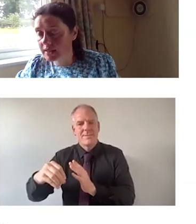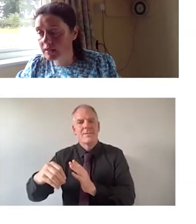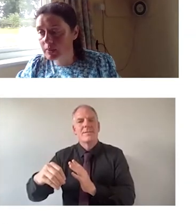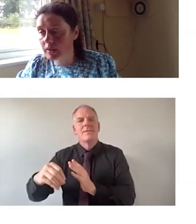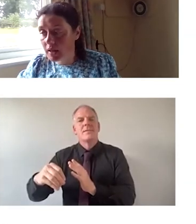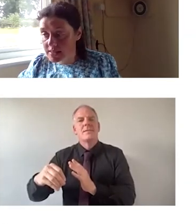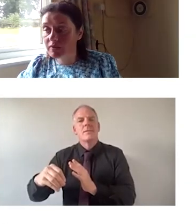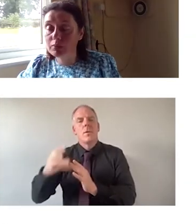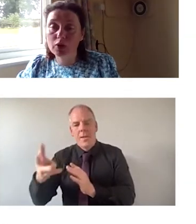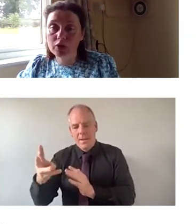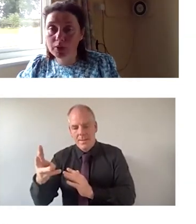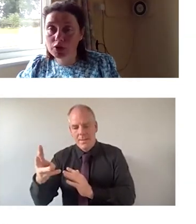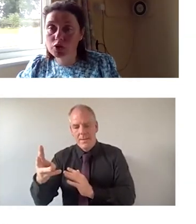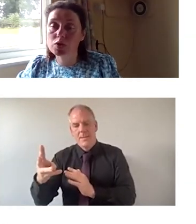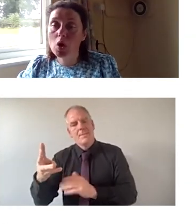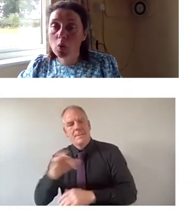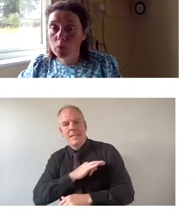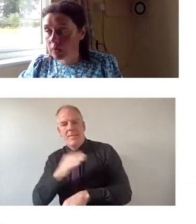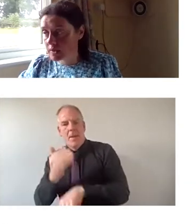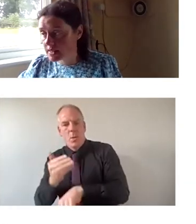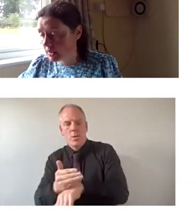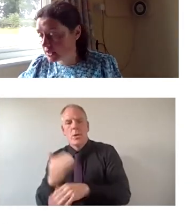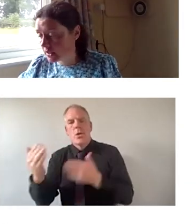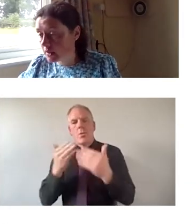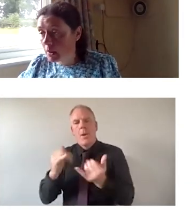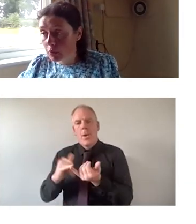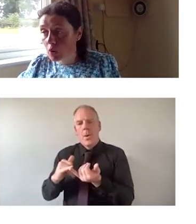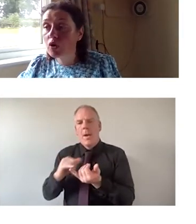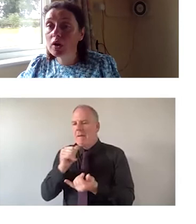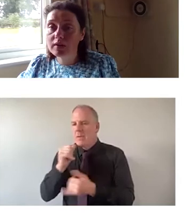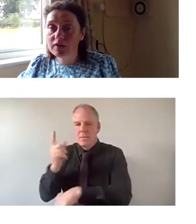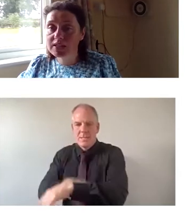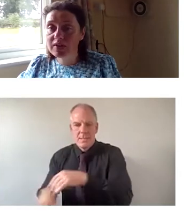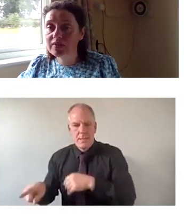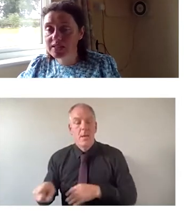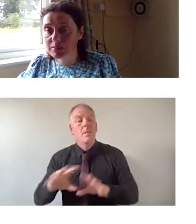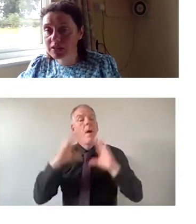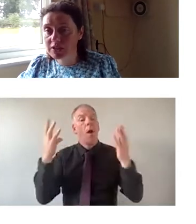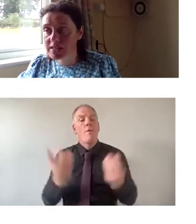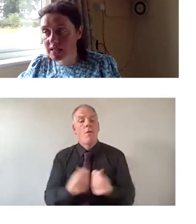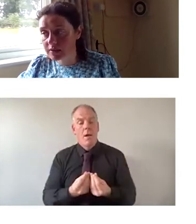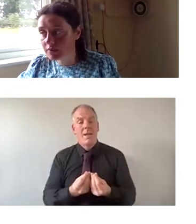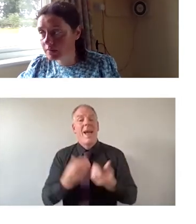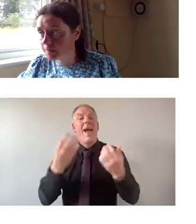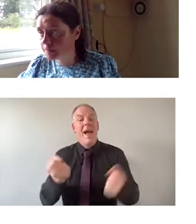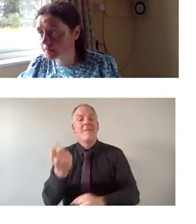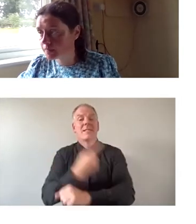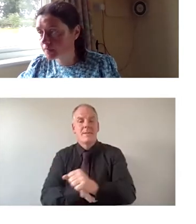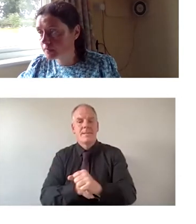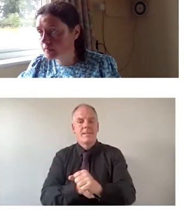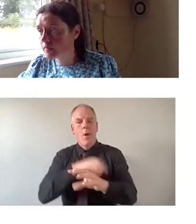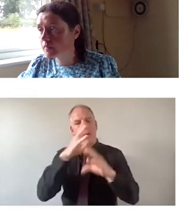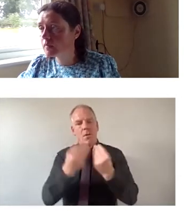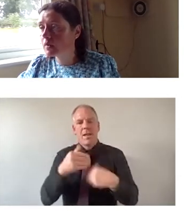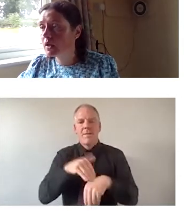They're less likely to be self-employed compared to those without a disability. But overall, the effect of having a disability is negative.